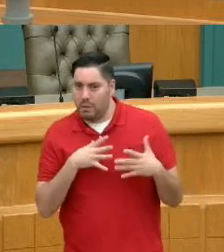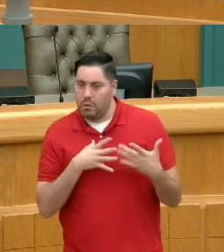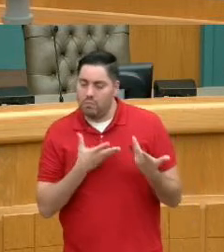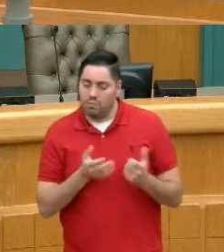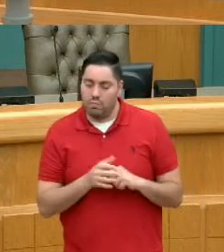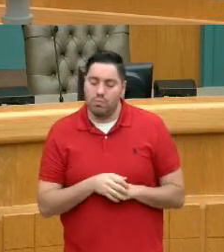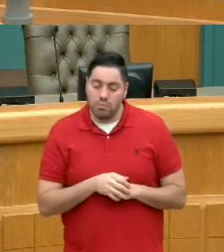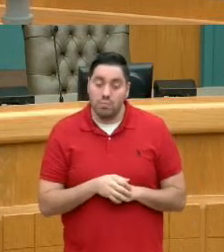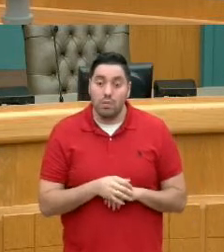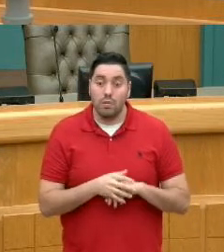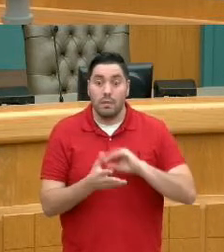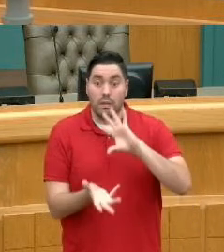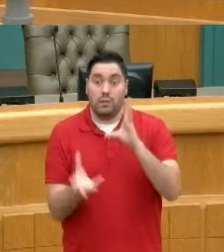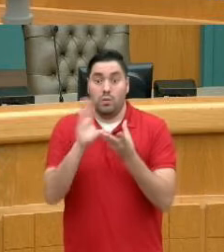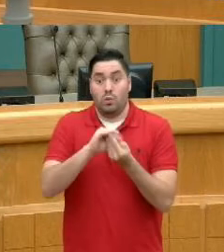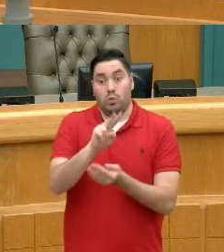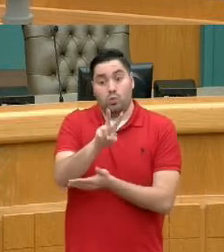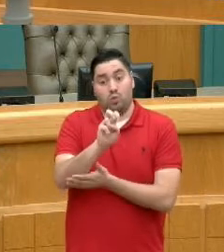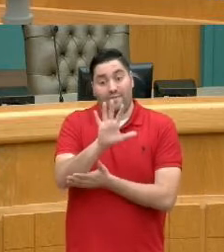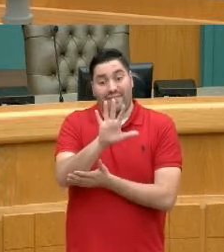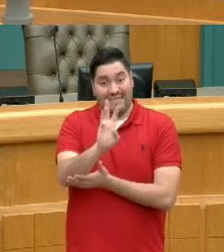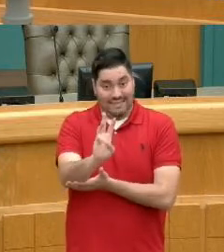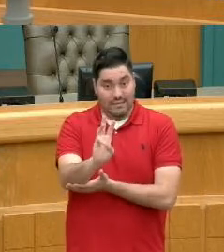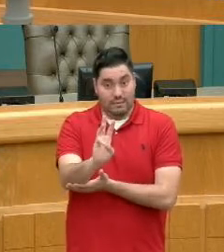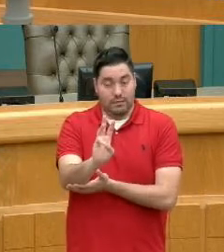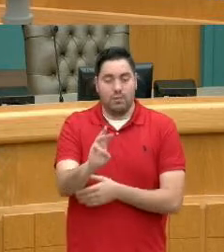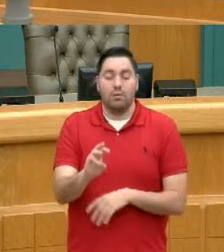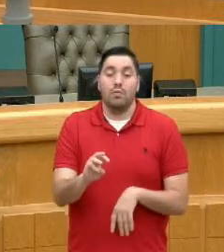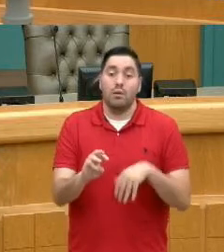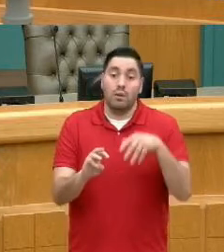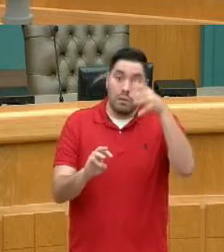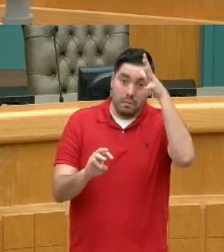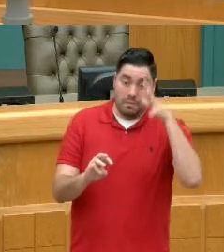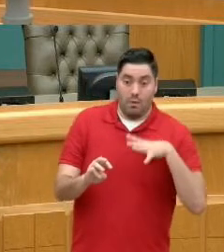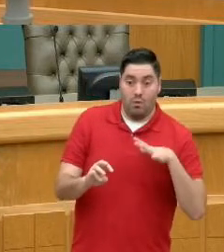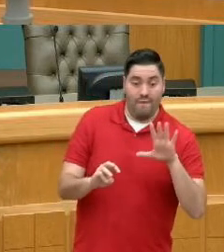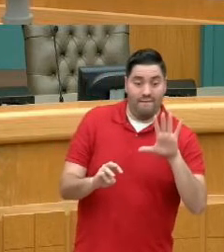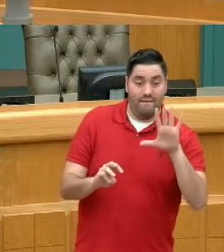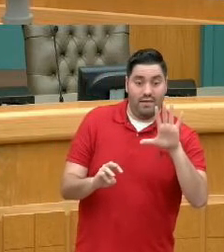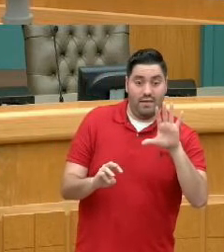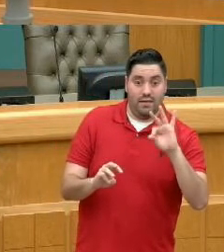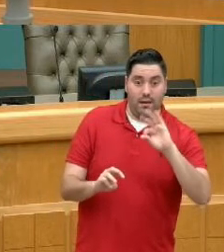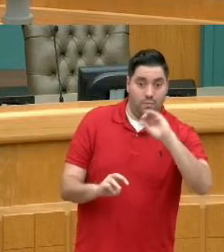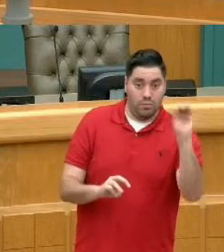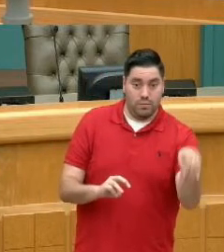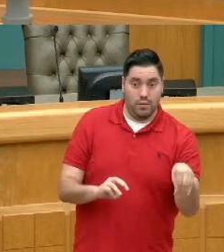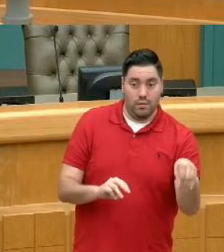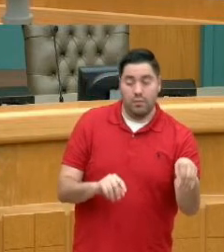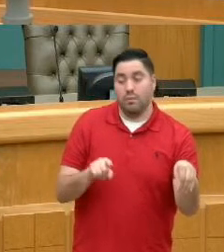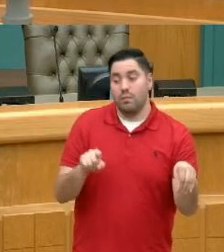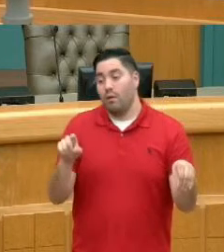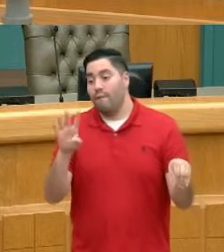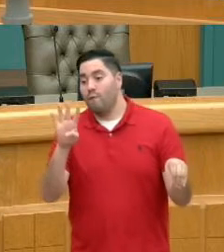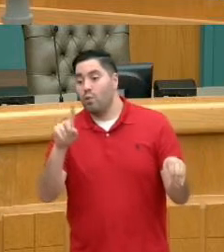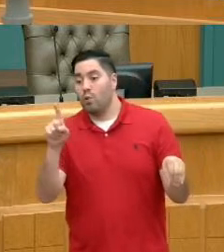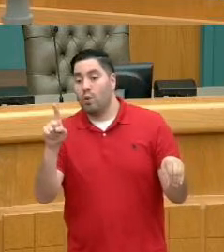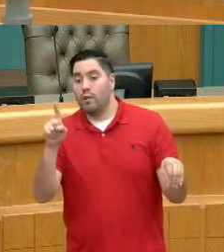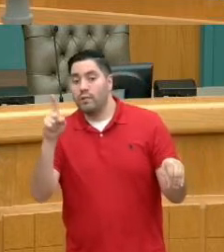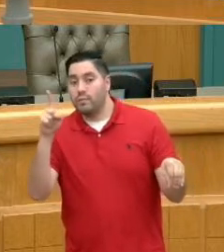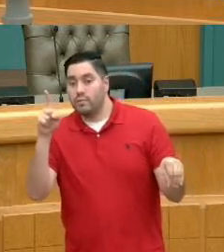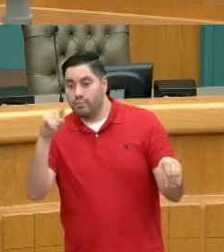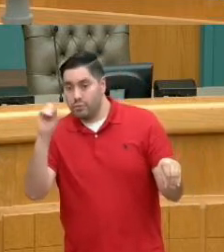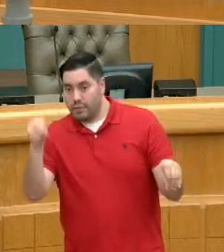the total number of cases, 256, 59% are male and 41% are